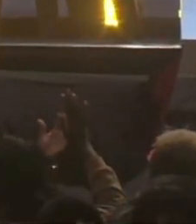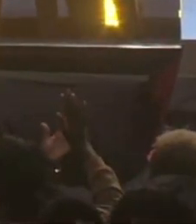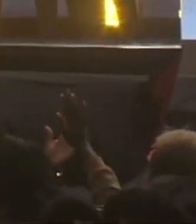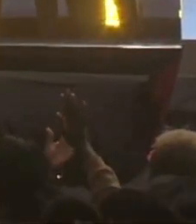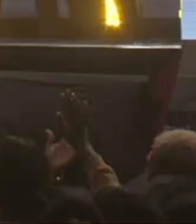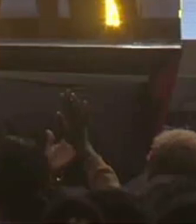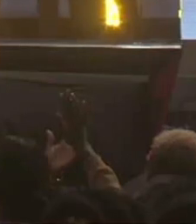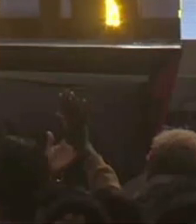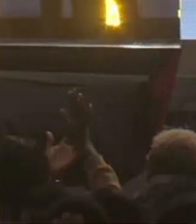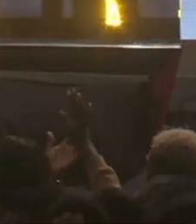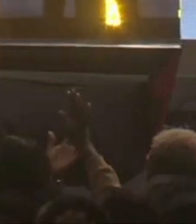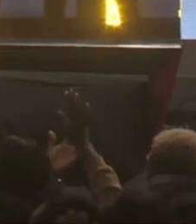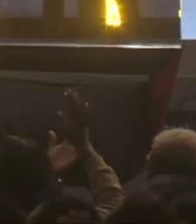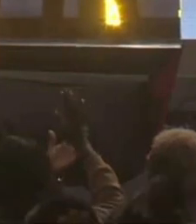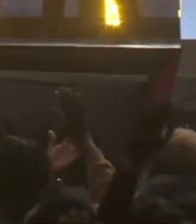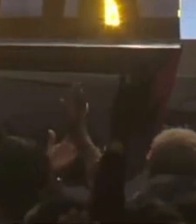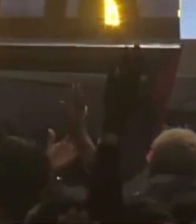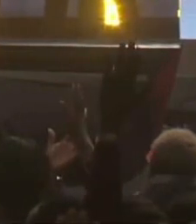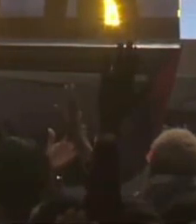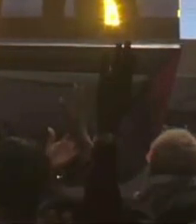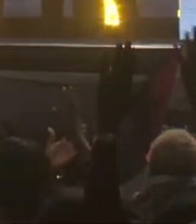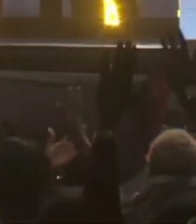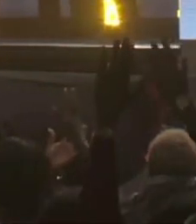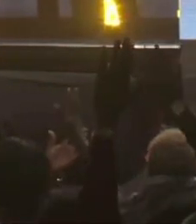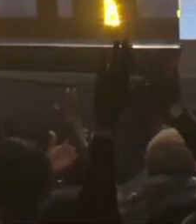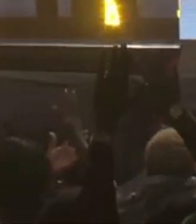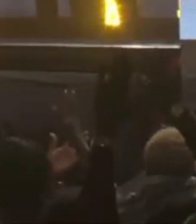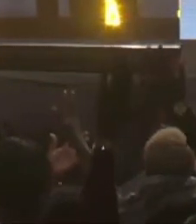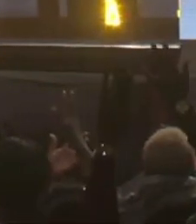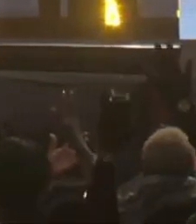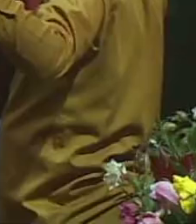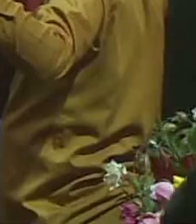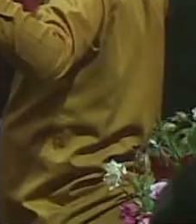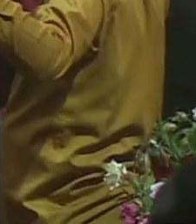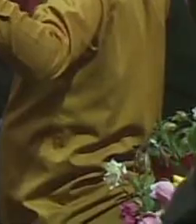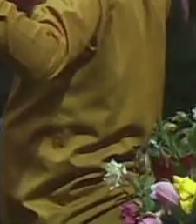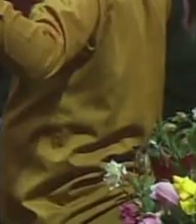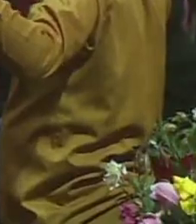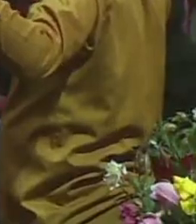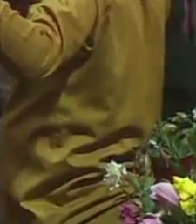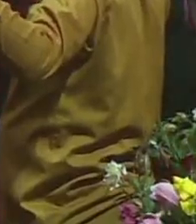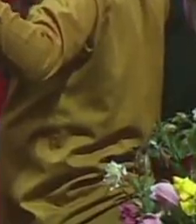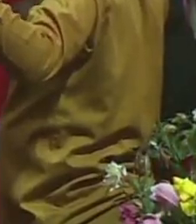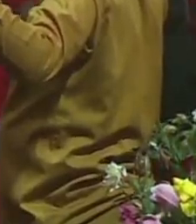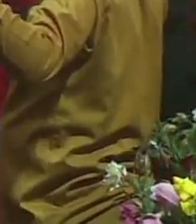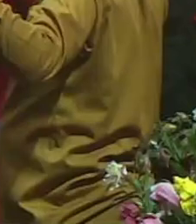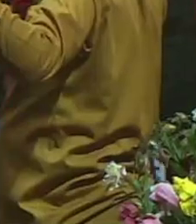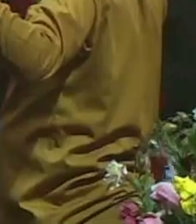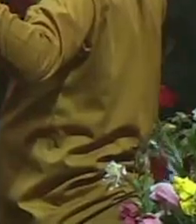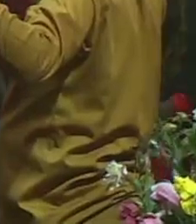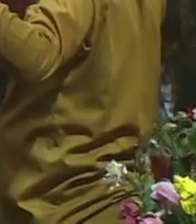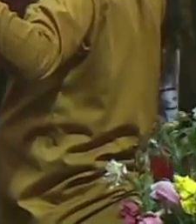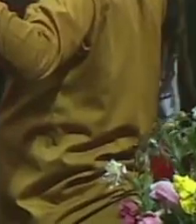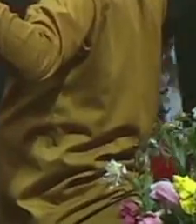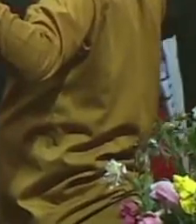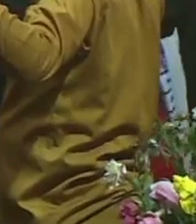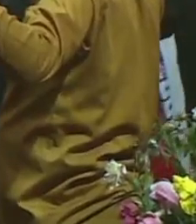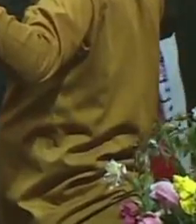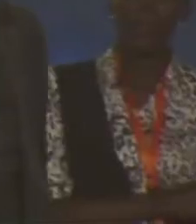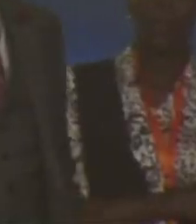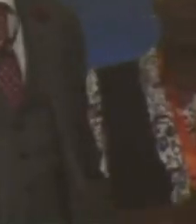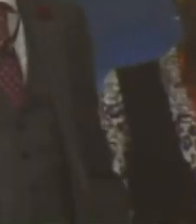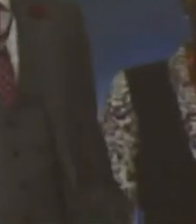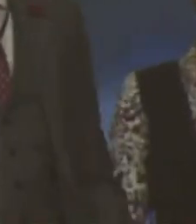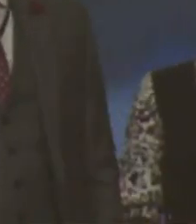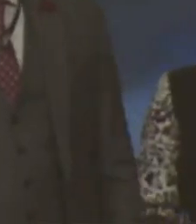seen on this altar, go and reproduce it in your platforms in the name of Jesus Christ. Hallelujah.